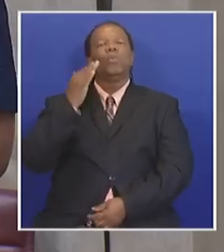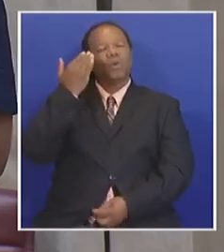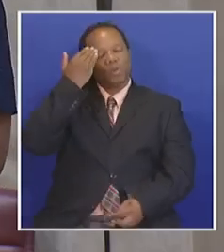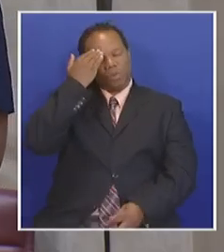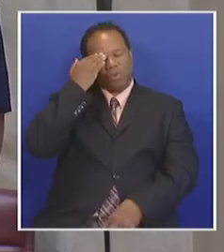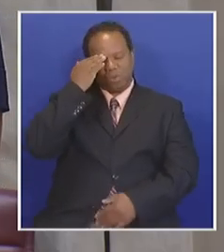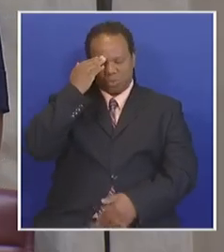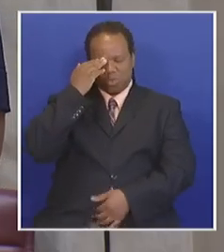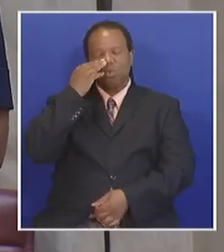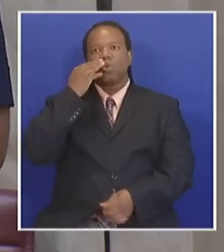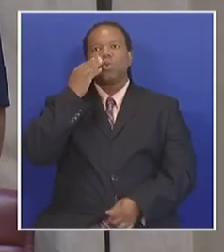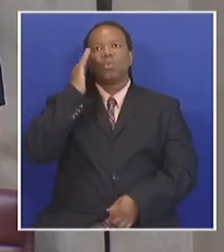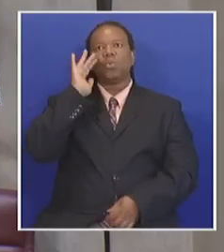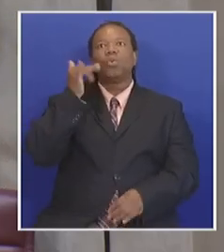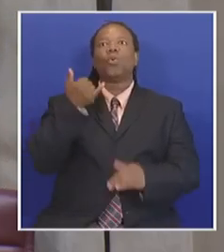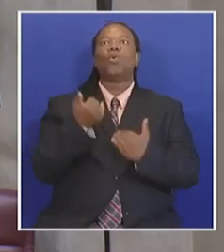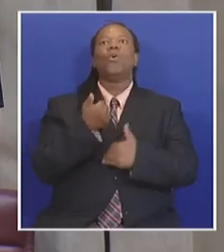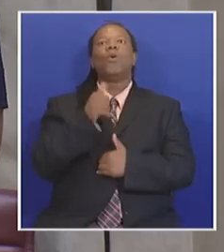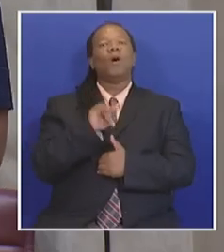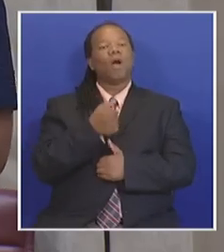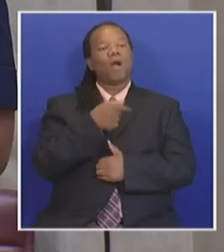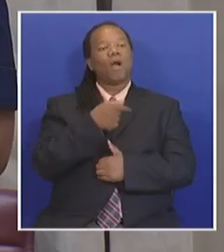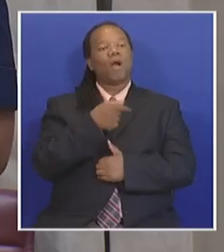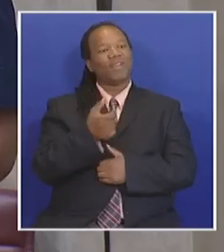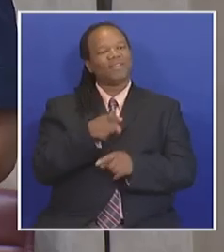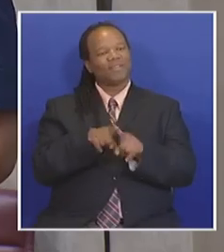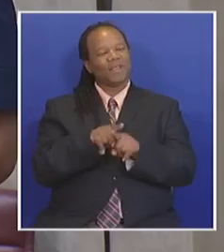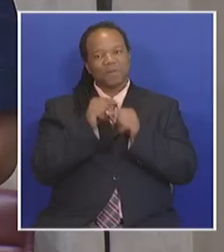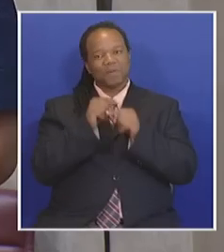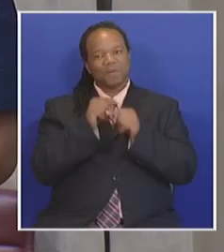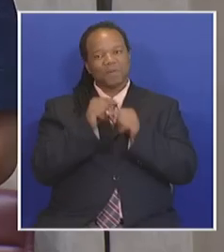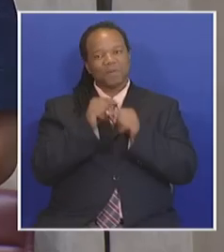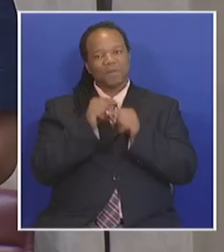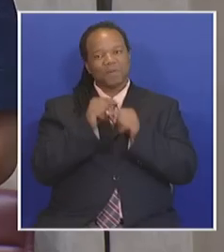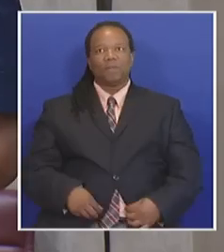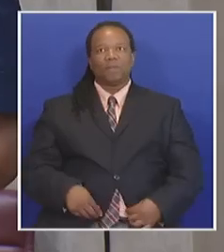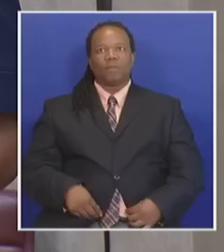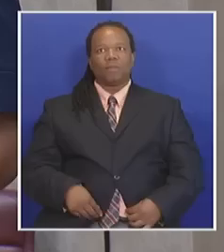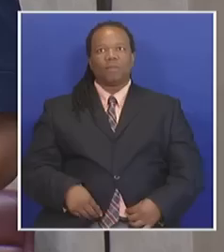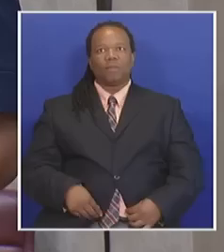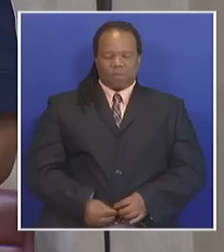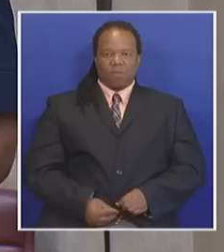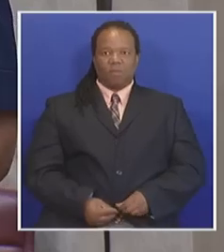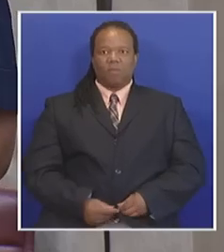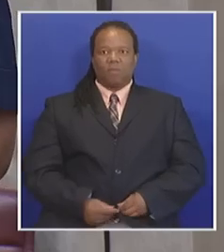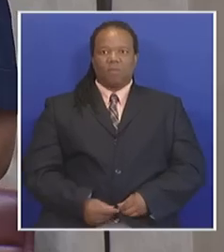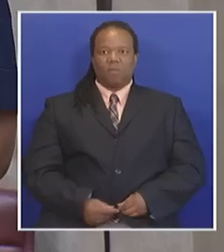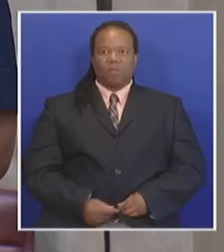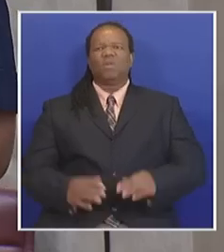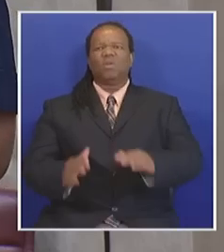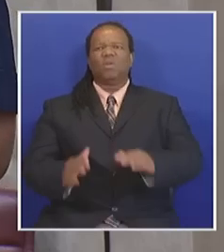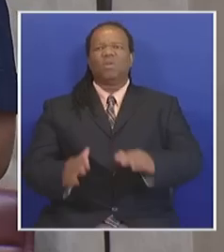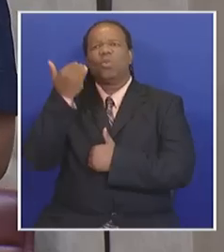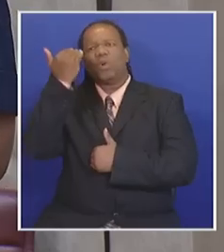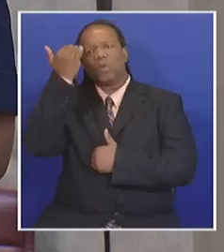Ghali was smiling. We also knew there and then when women soldiers marched along, men